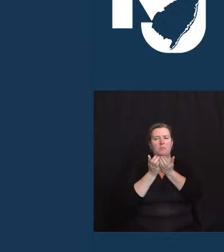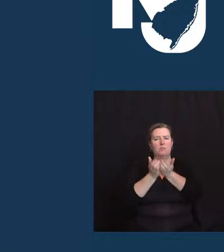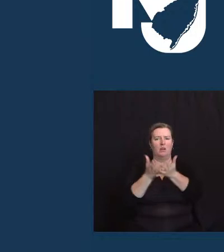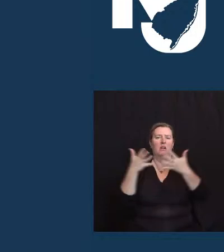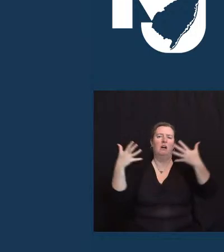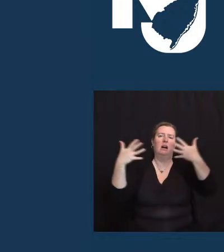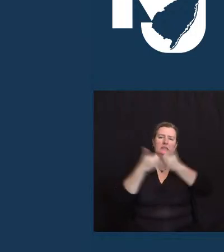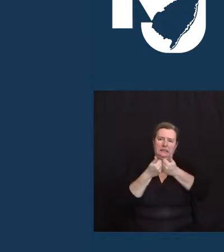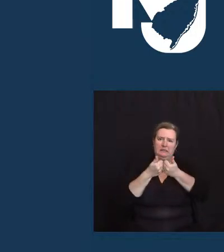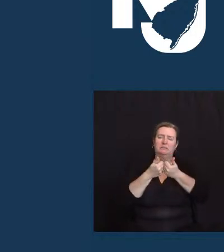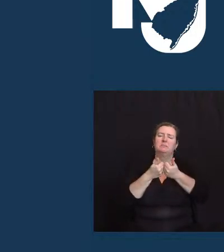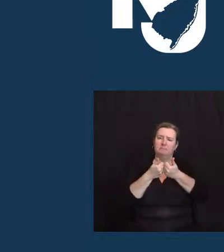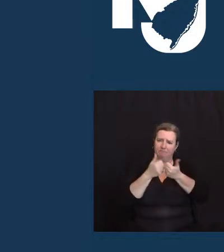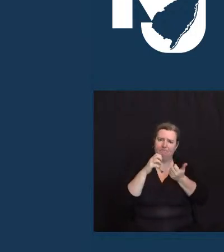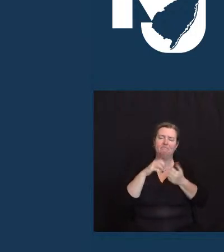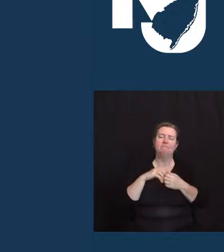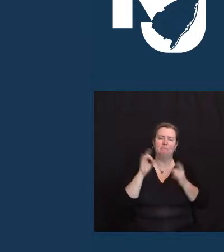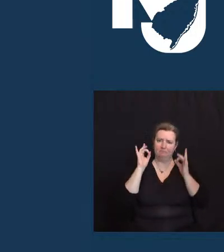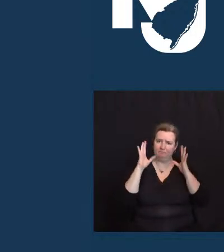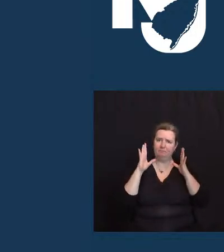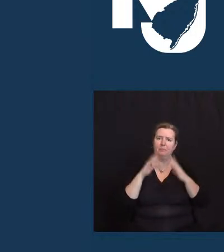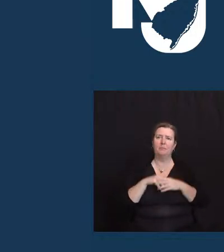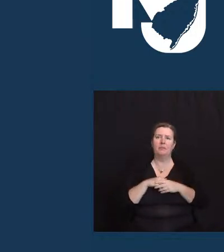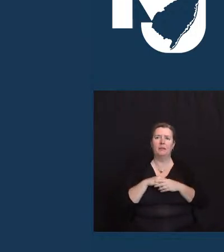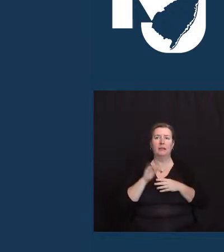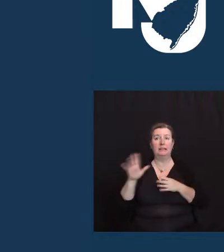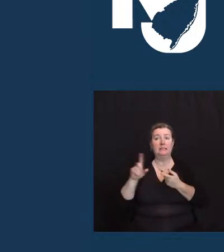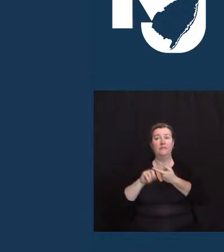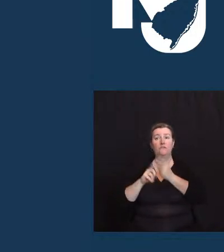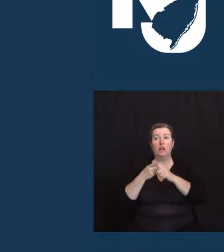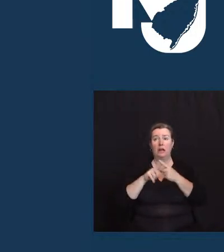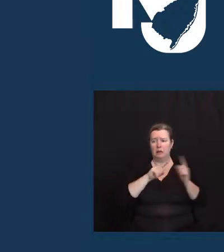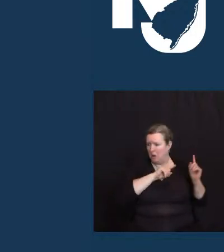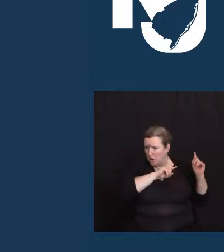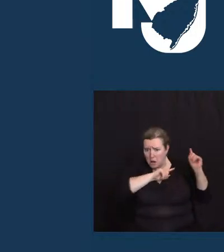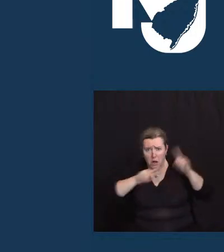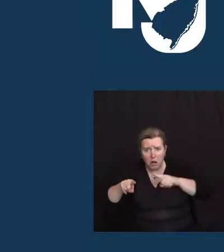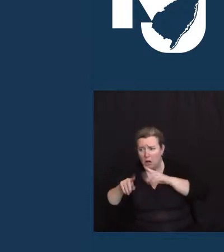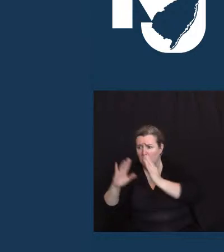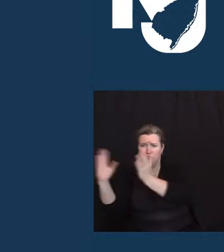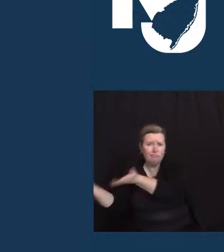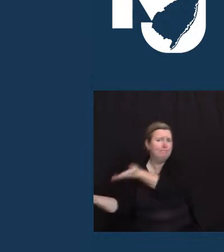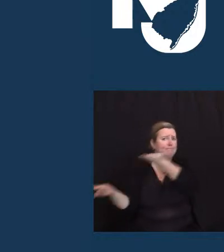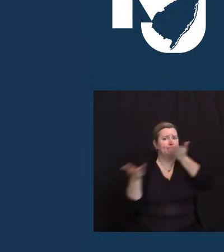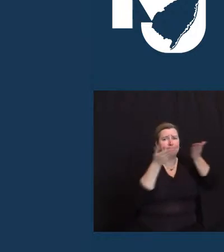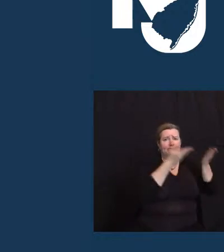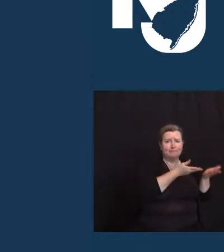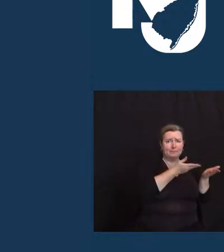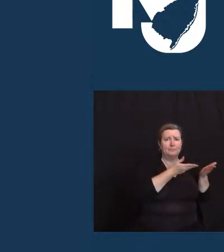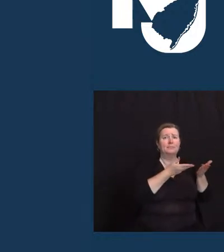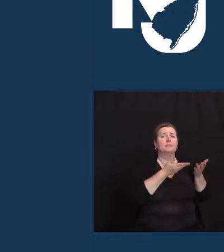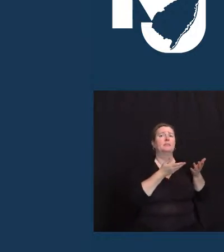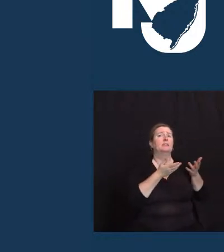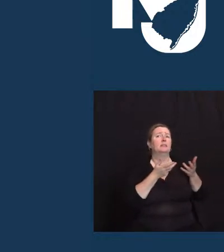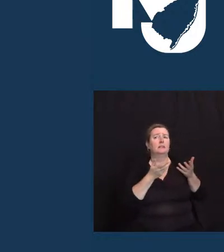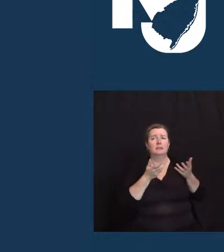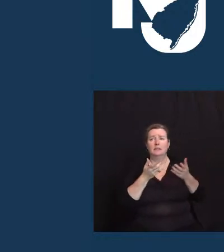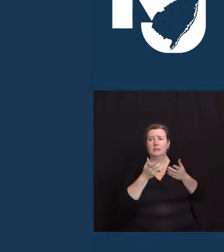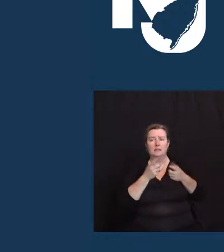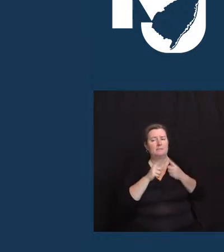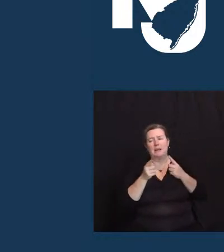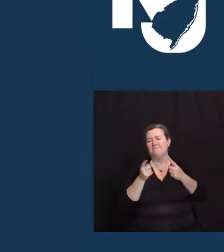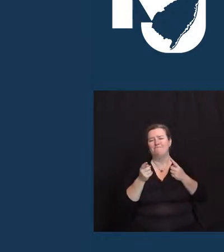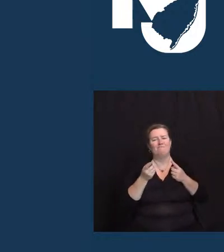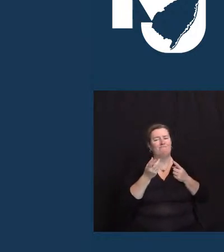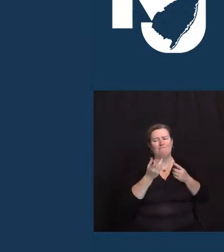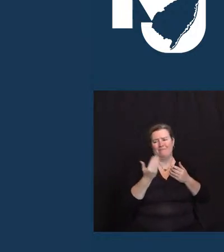Thursday. His fellow lifeguards were able to bring him back to shore and attend to him, but he passed away from his injuries on Saturday.